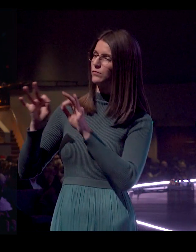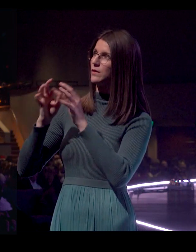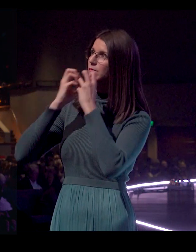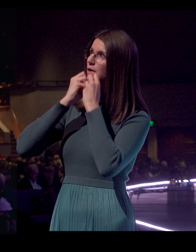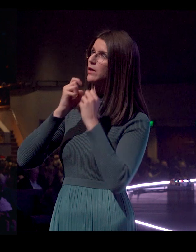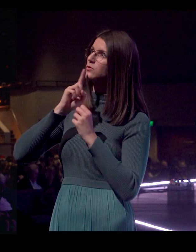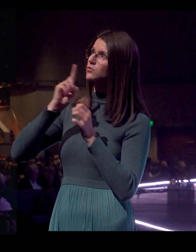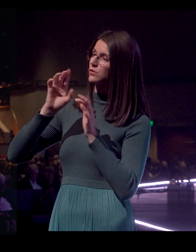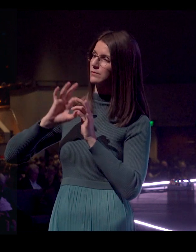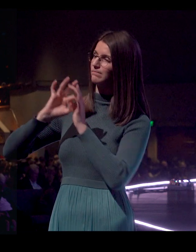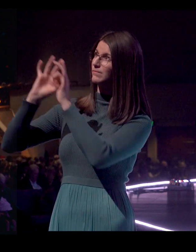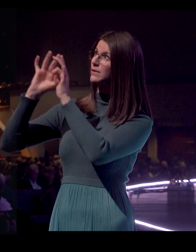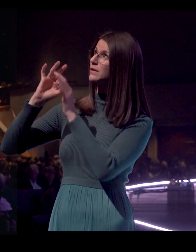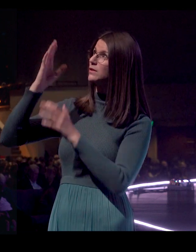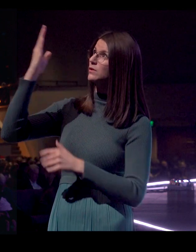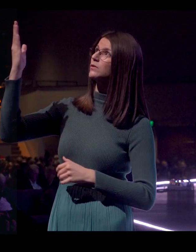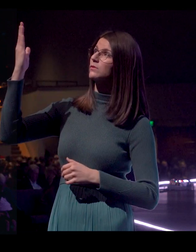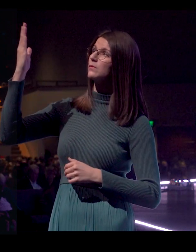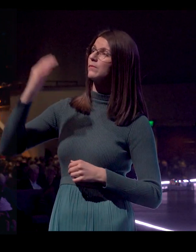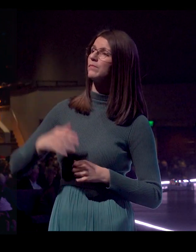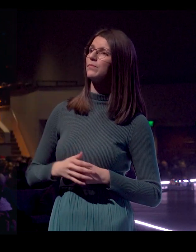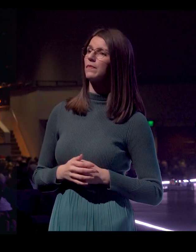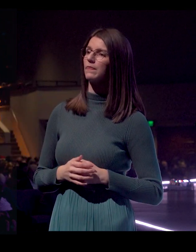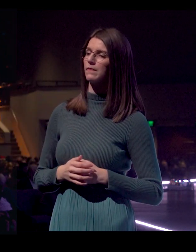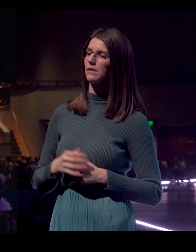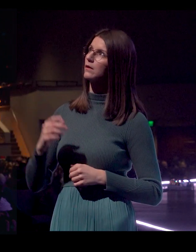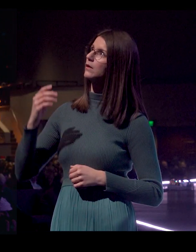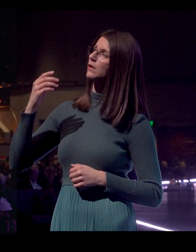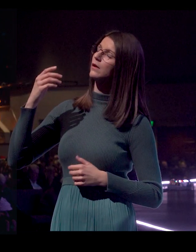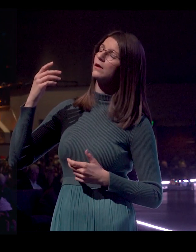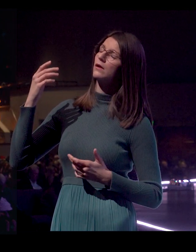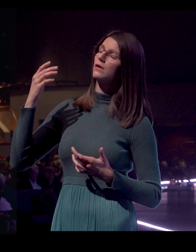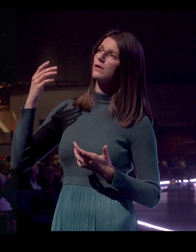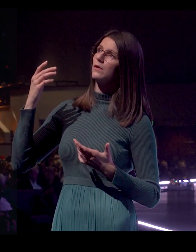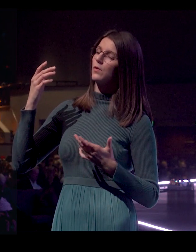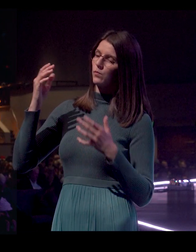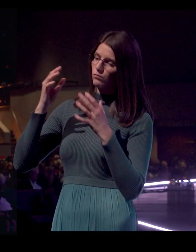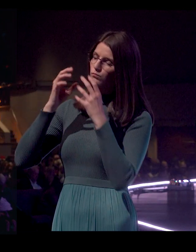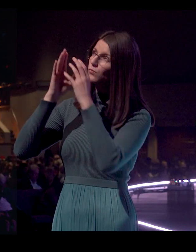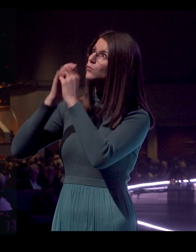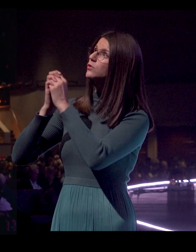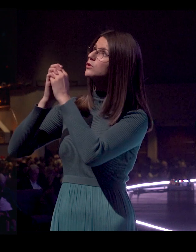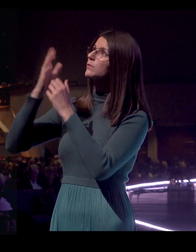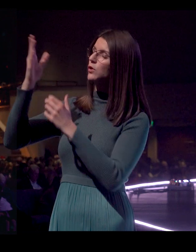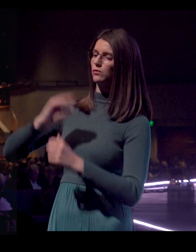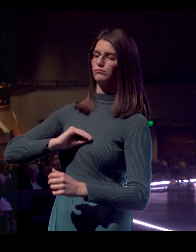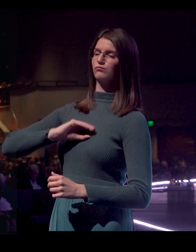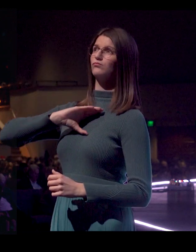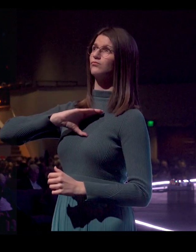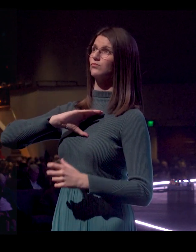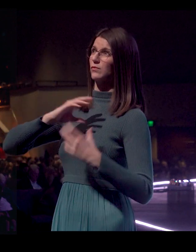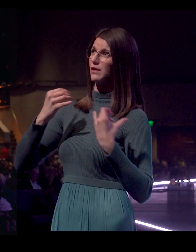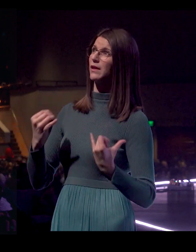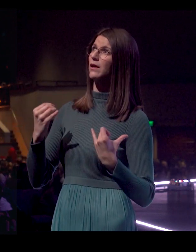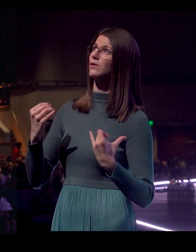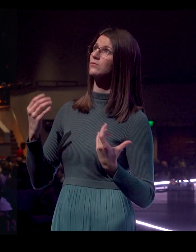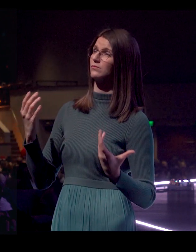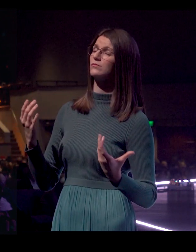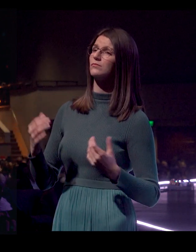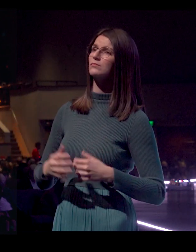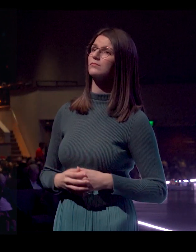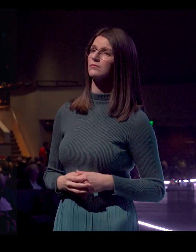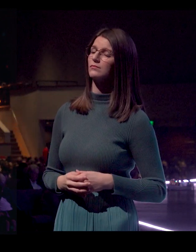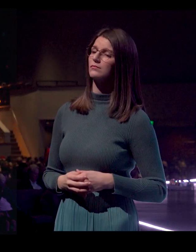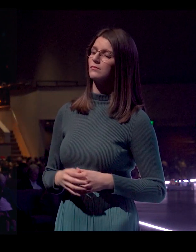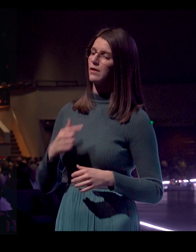with worshiping you. That's what we're doing right now. And I just pray for someone here, a marriage,